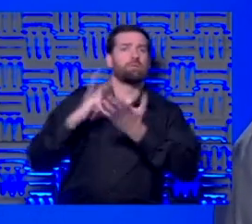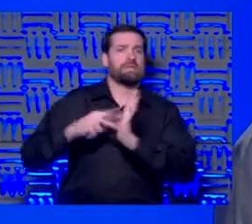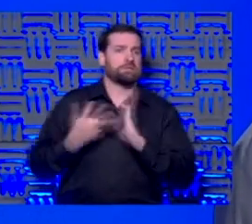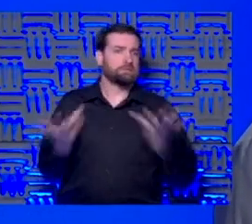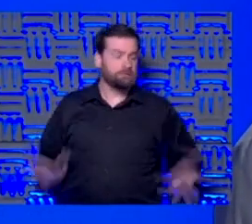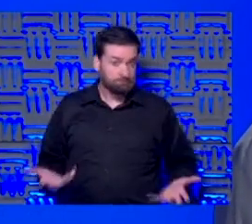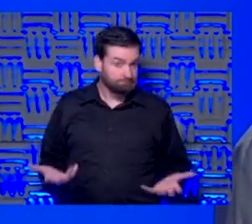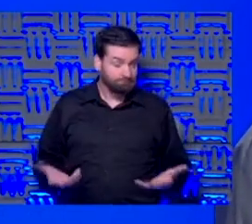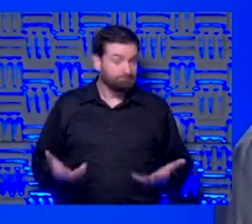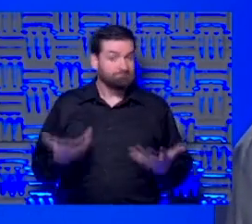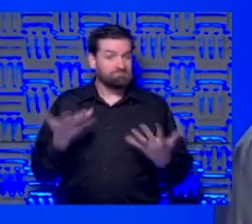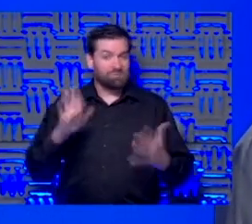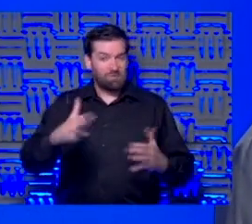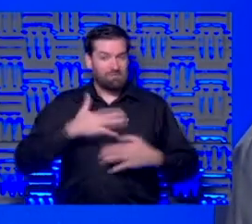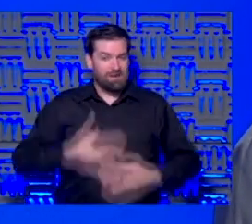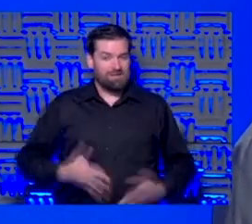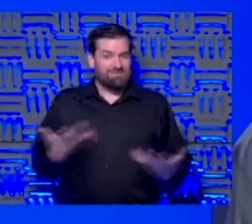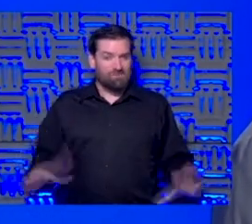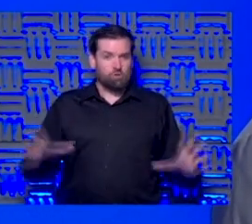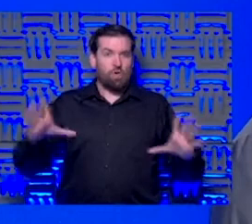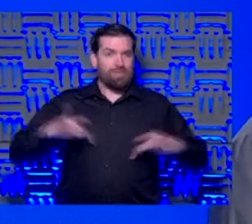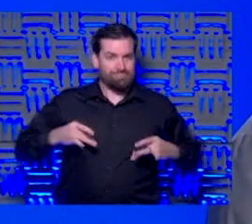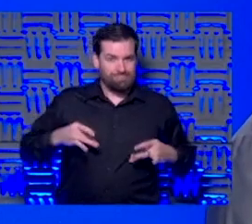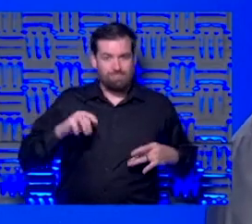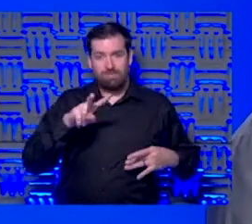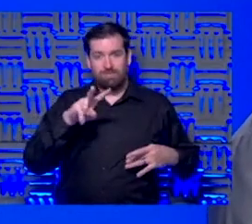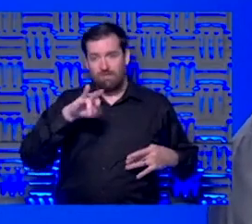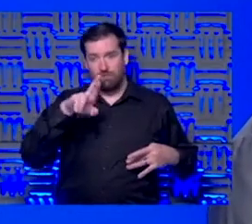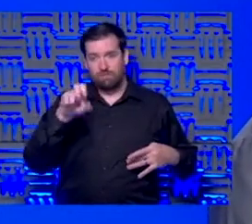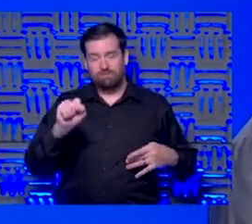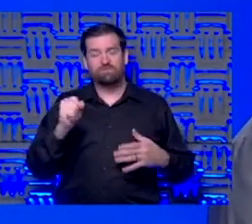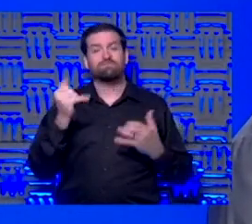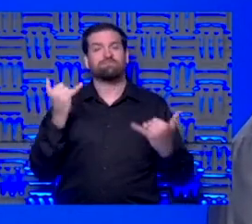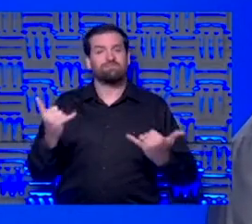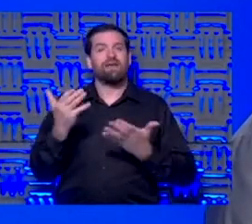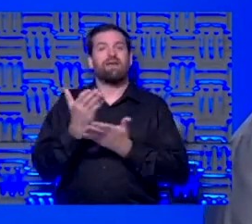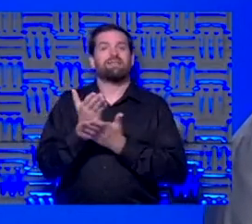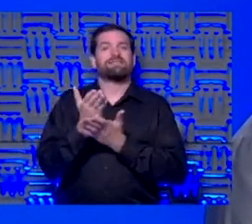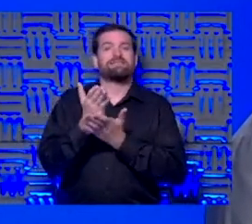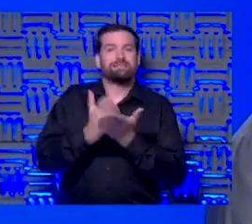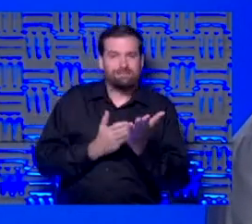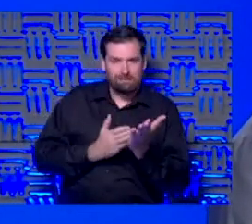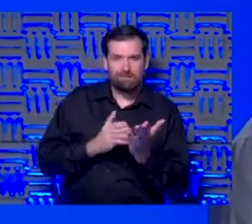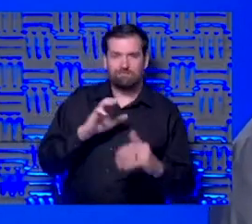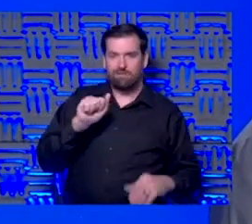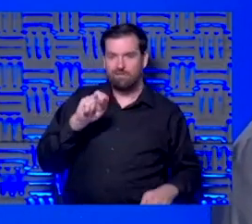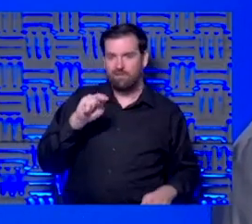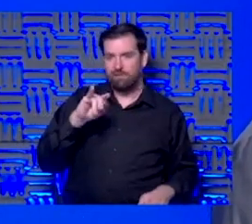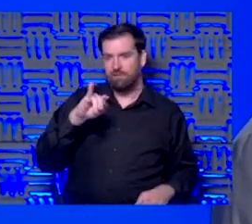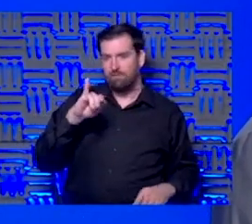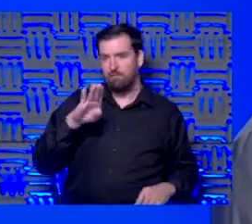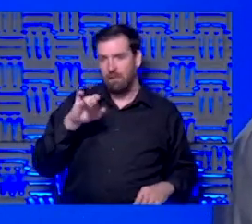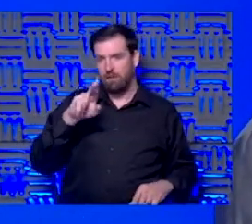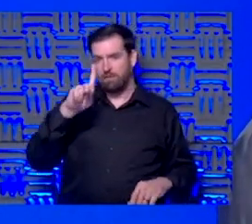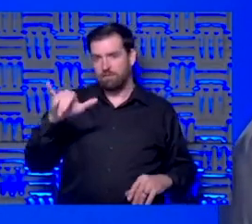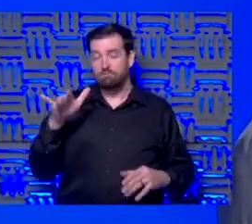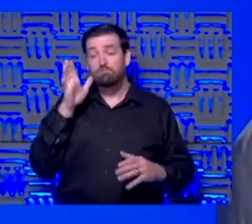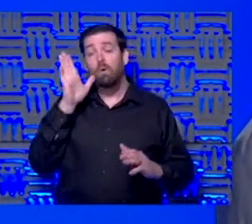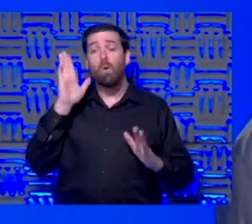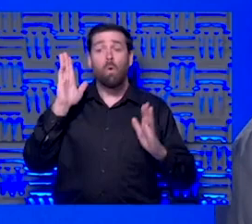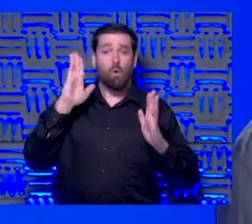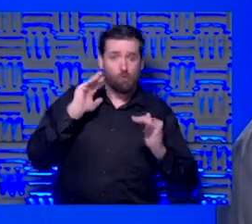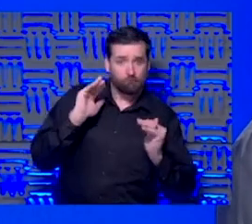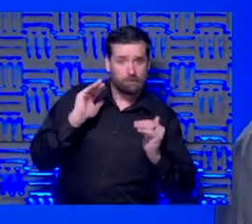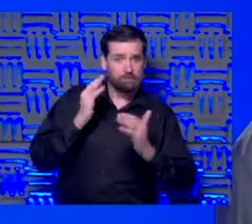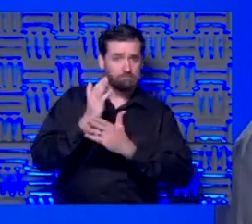seen the infection or the virus and that you have now some antibodies to it. Again, hopefully that will confer and give you some